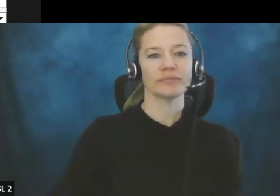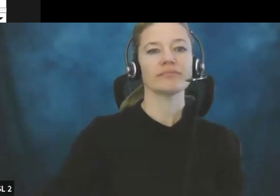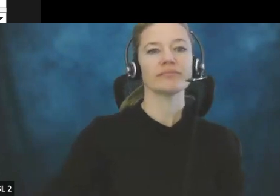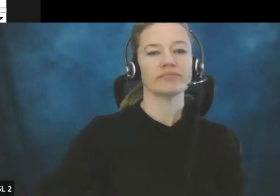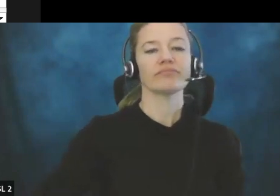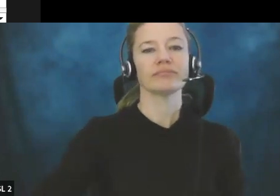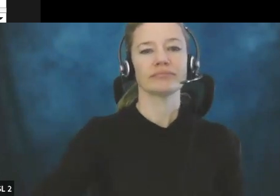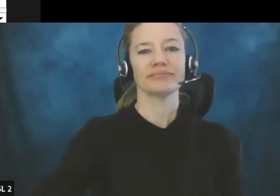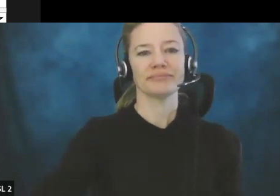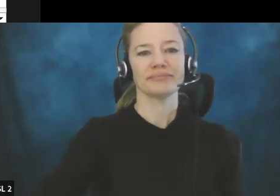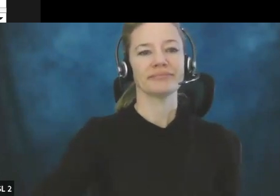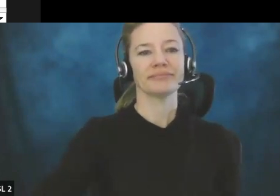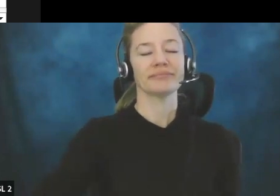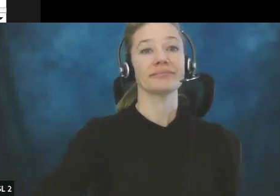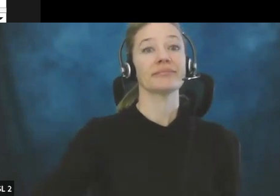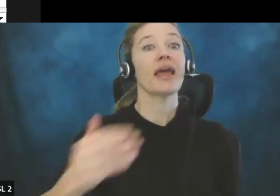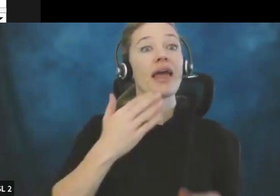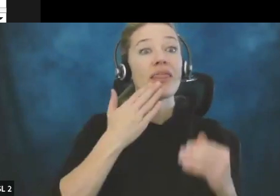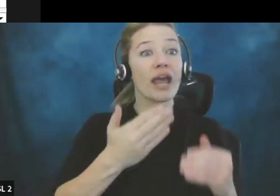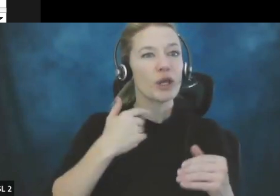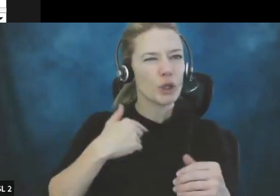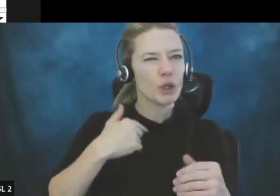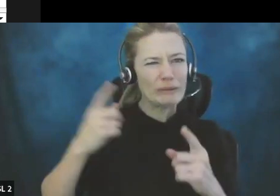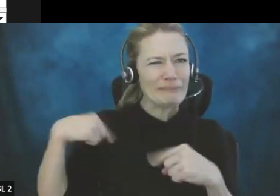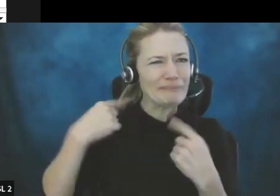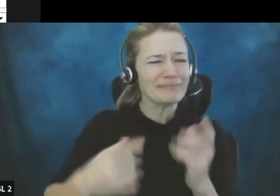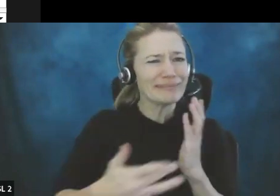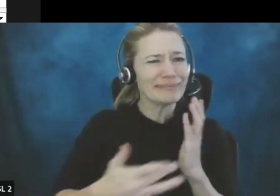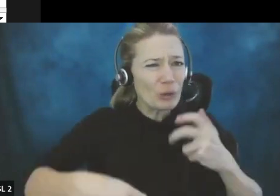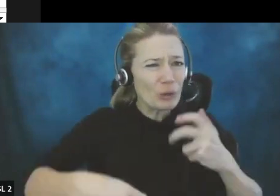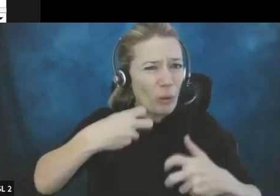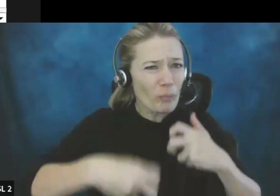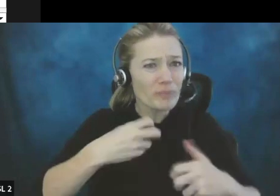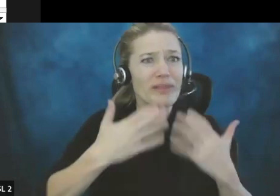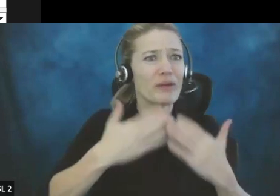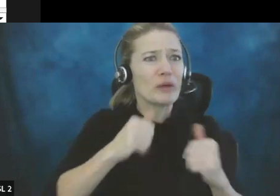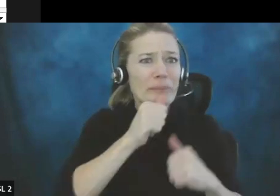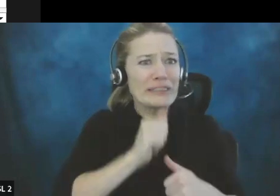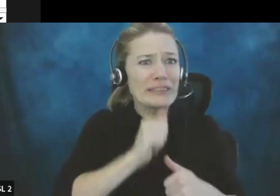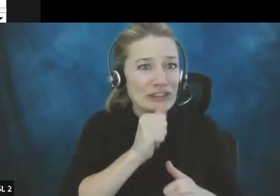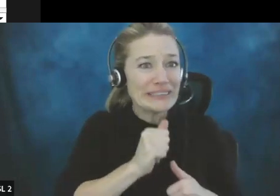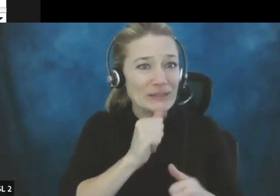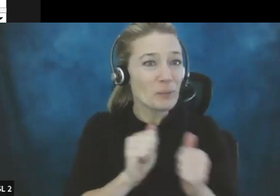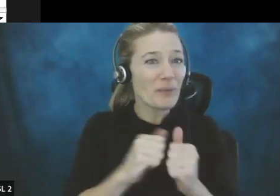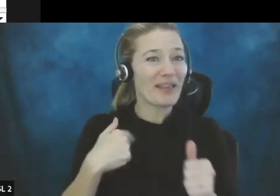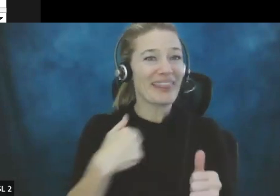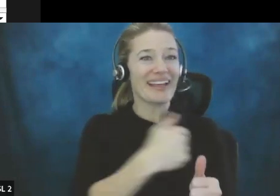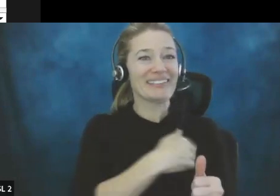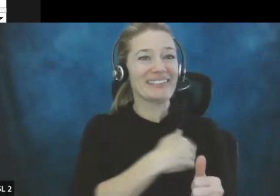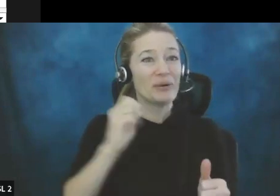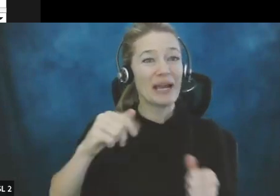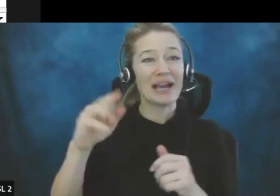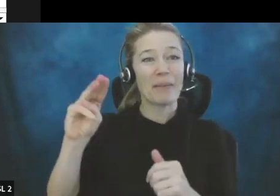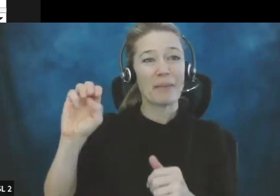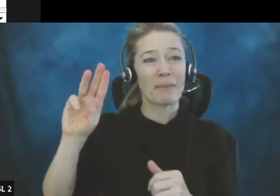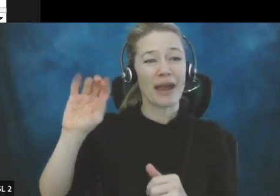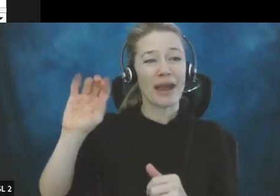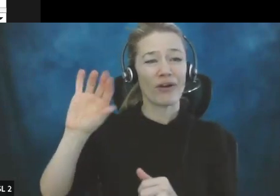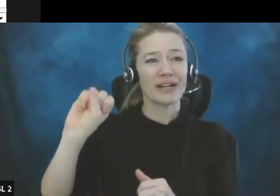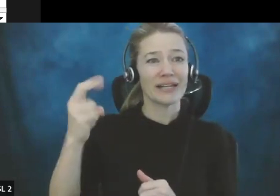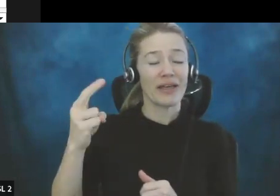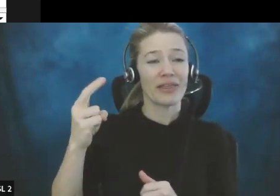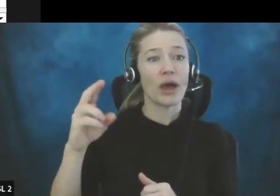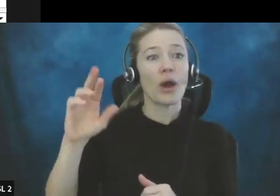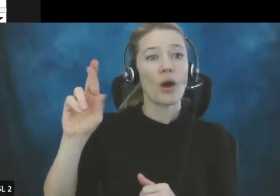everyone. Thank you so much for your patience. We've had some technical difficulties on our end, so thank you so much for hanging in there.